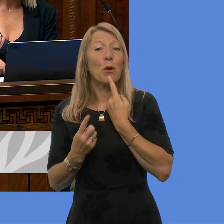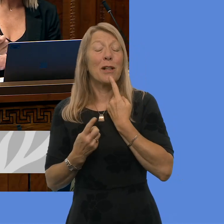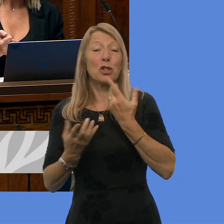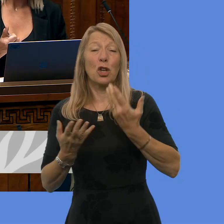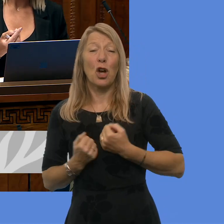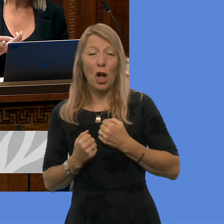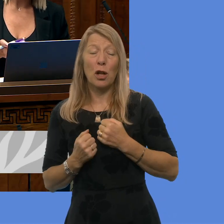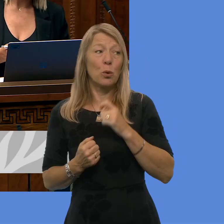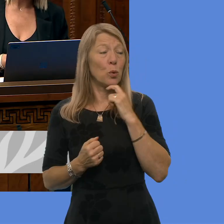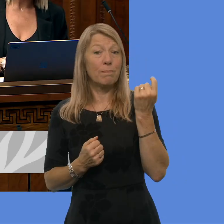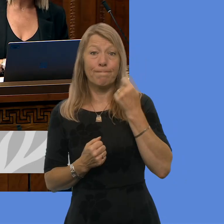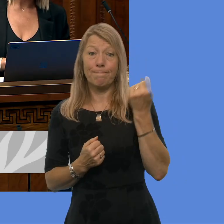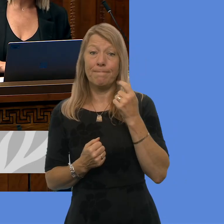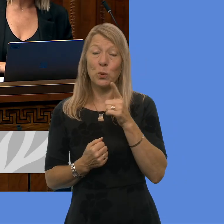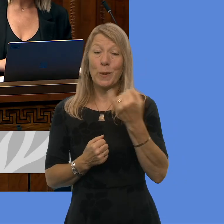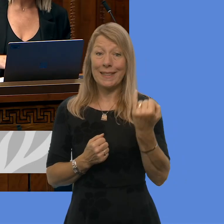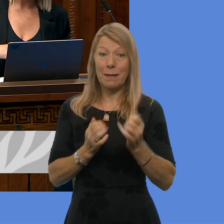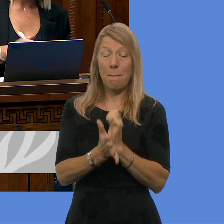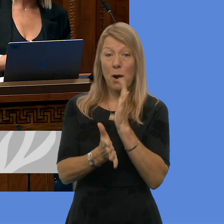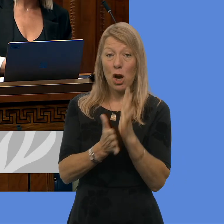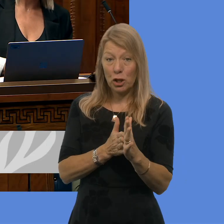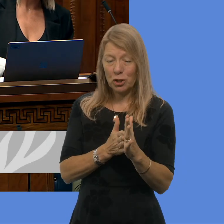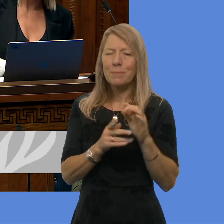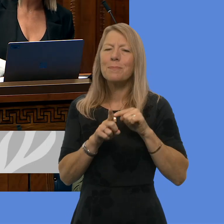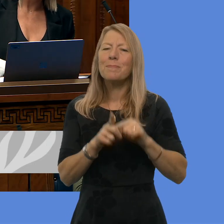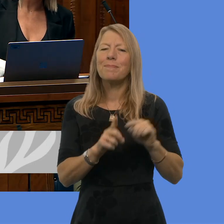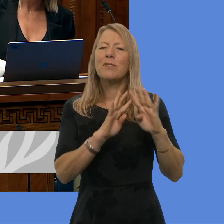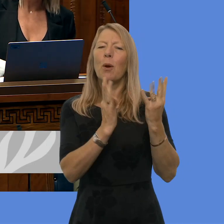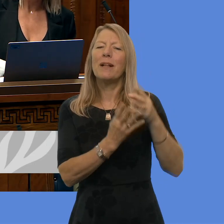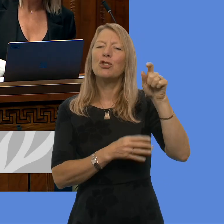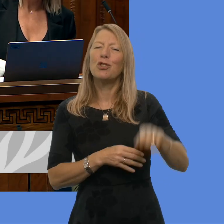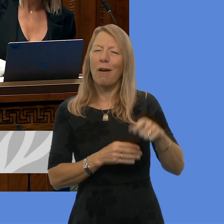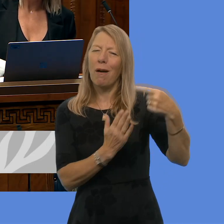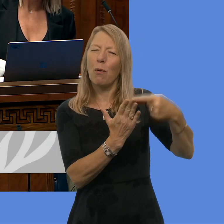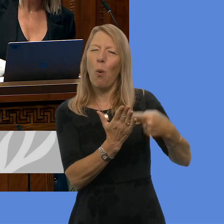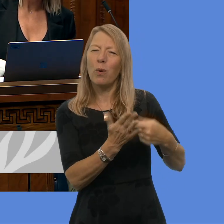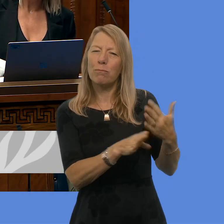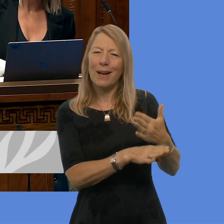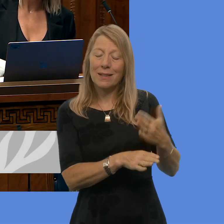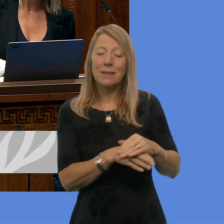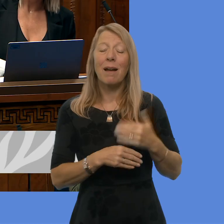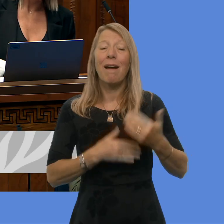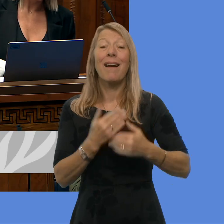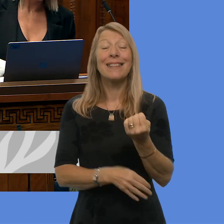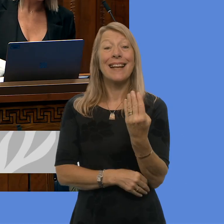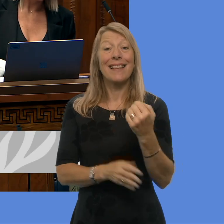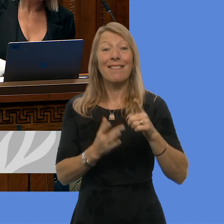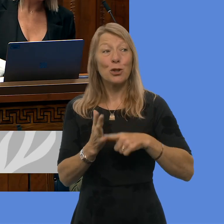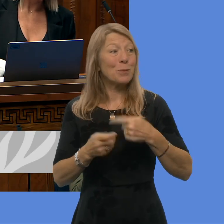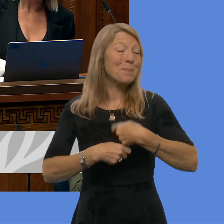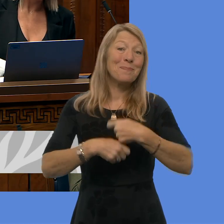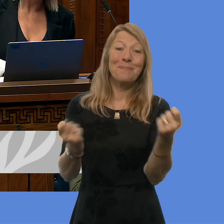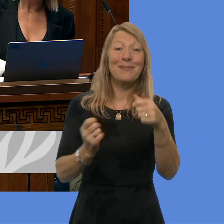as per the Commissioner for Public Appointments Code of Practice. Then on the 19th of June we issued our list of preferred candidates,